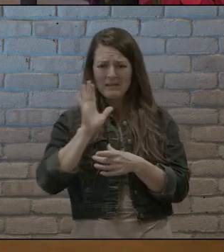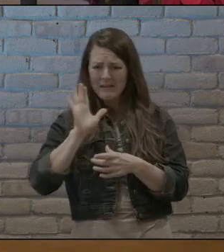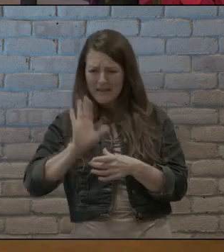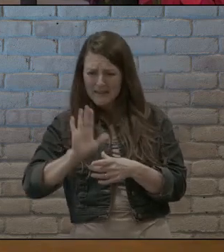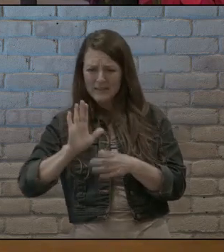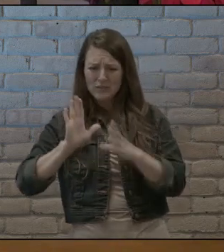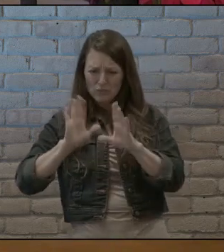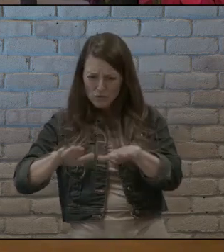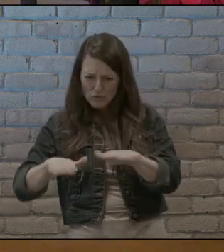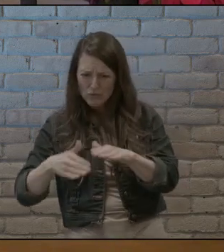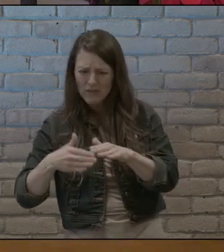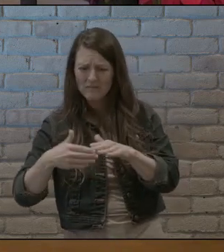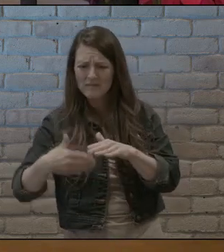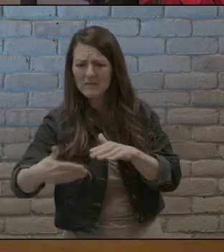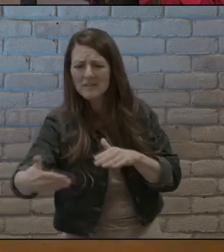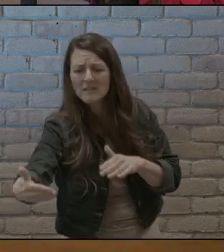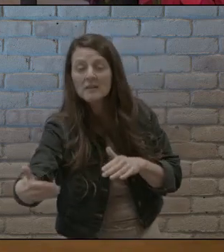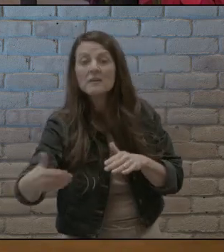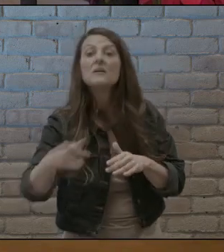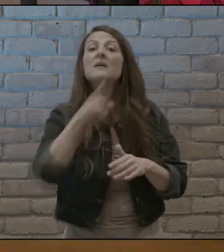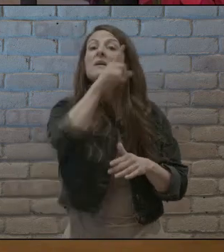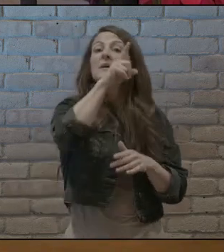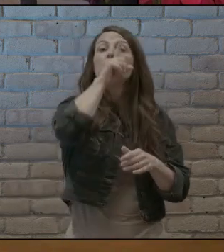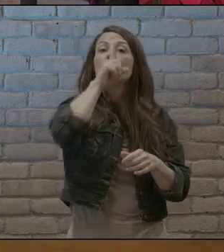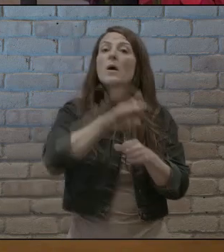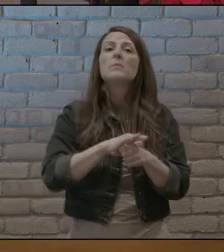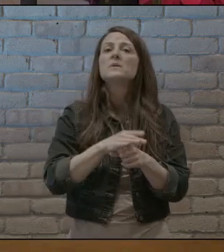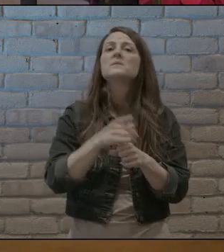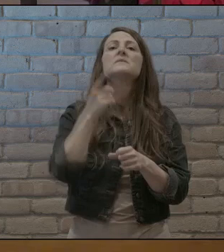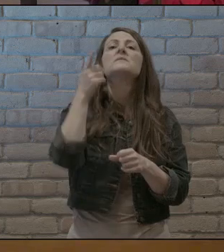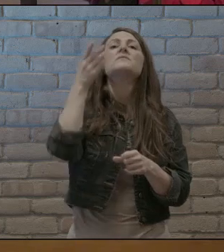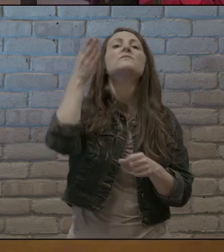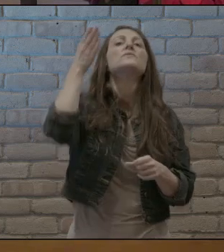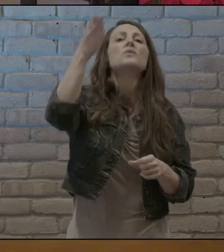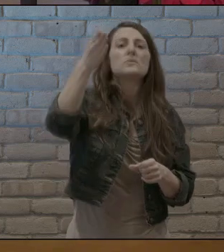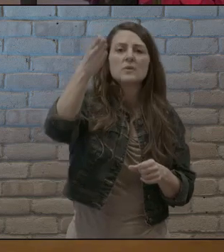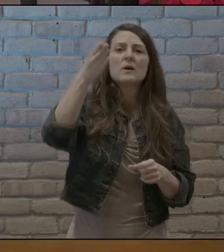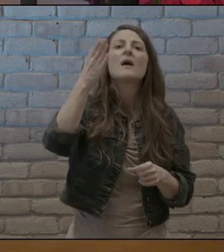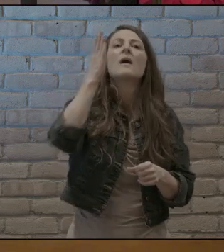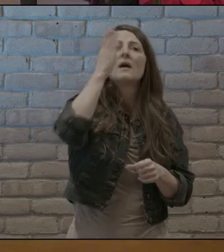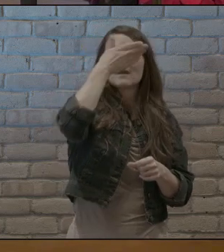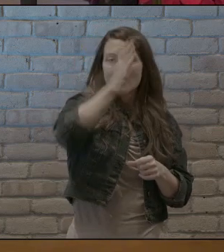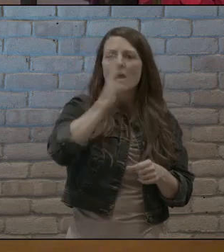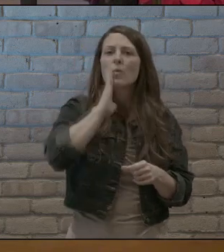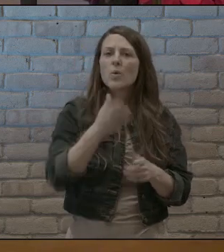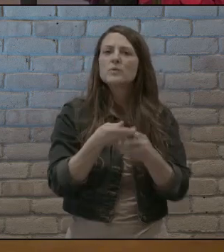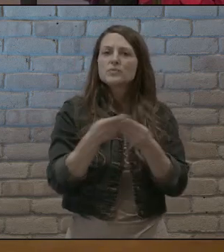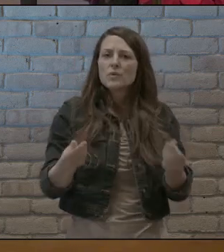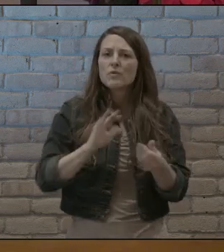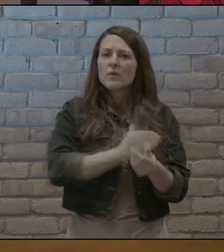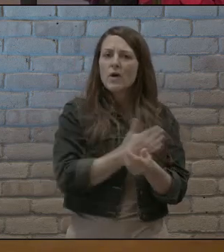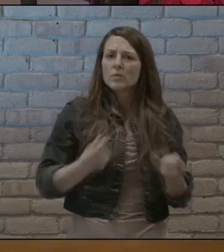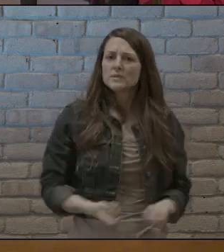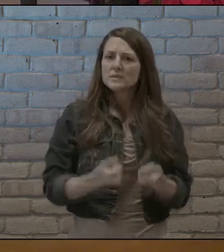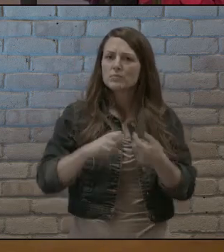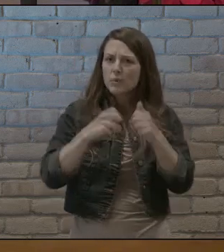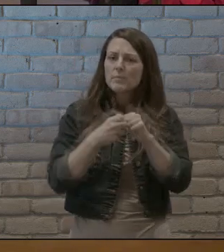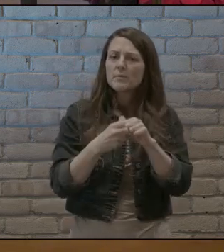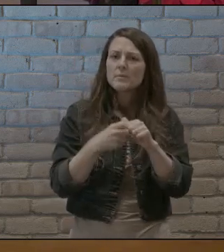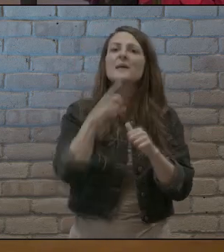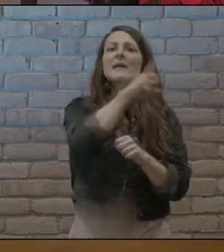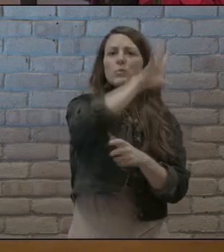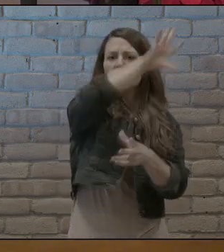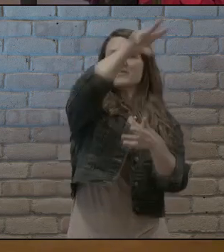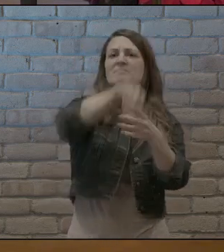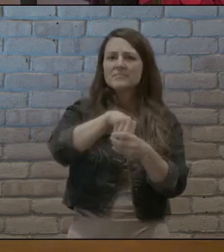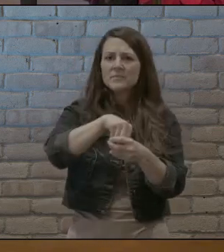forever? This promise is that one day God would do something about our sin problem. That he would step into